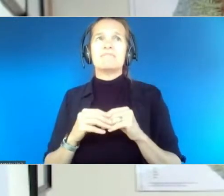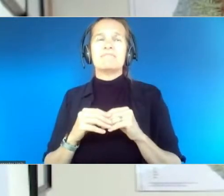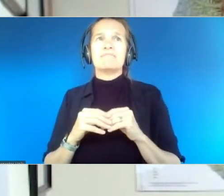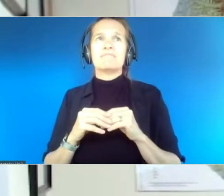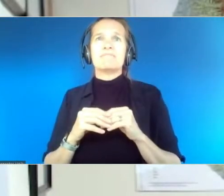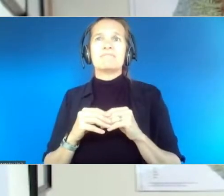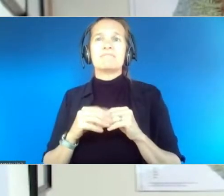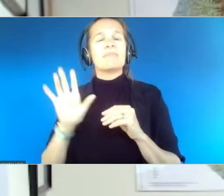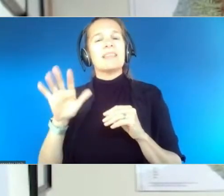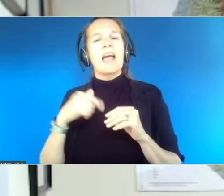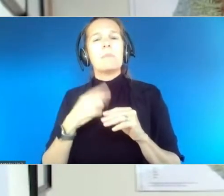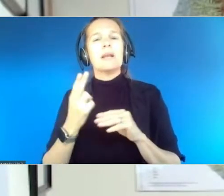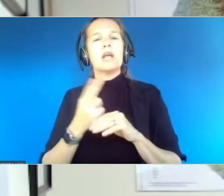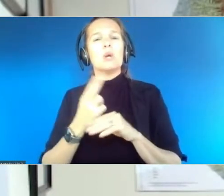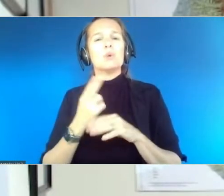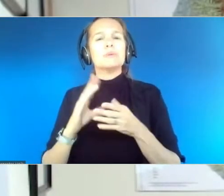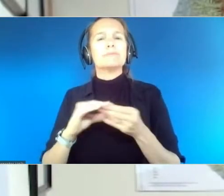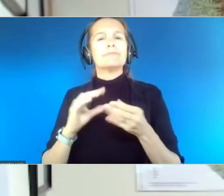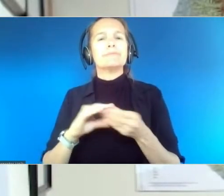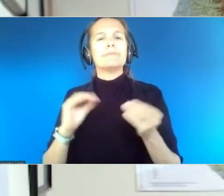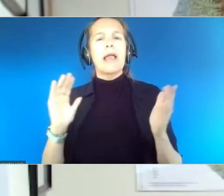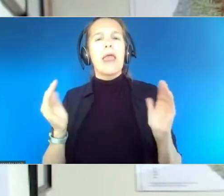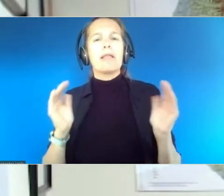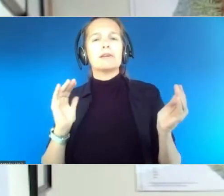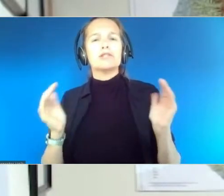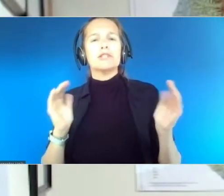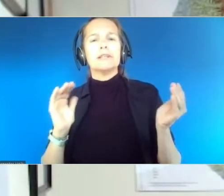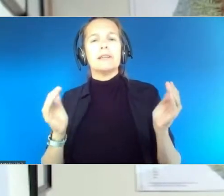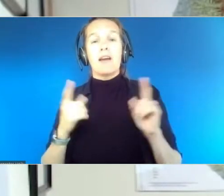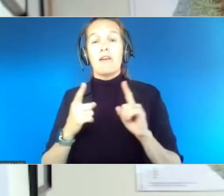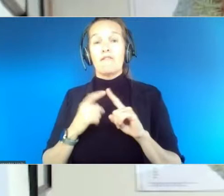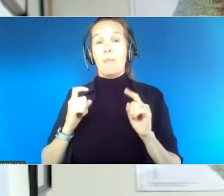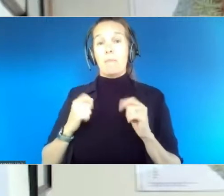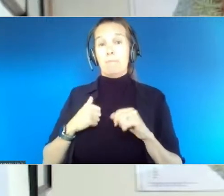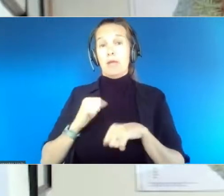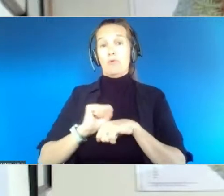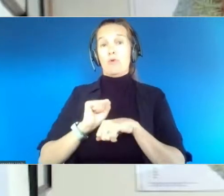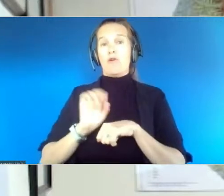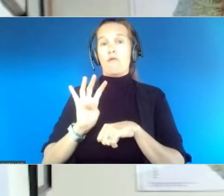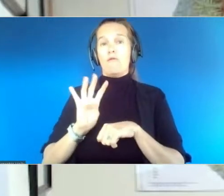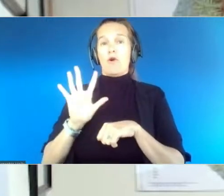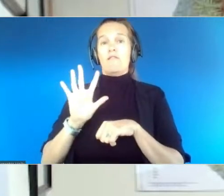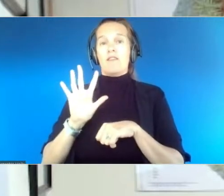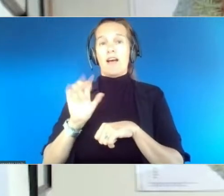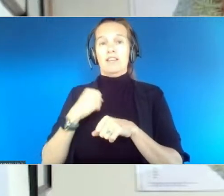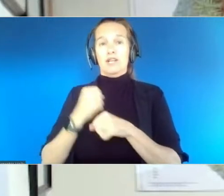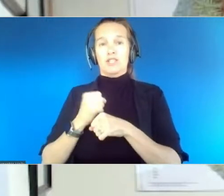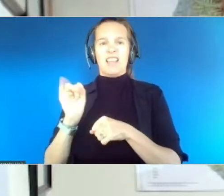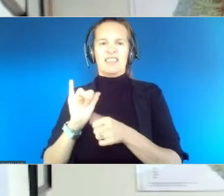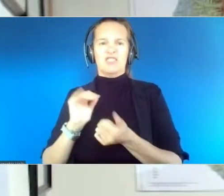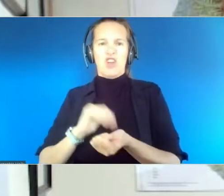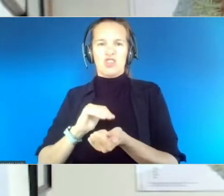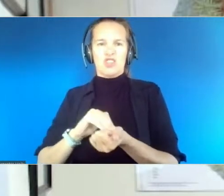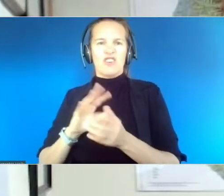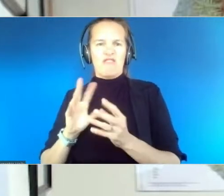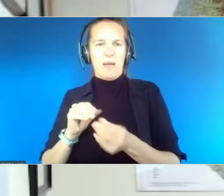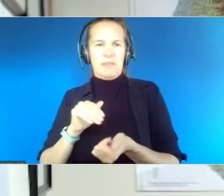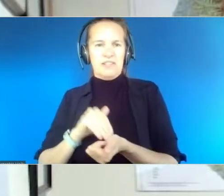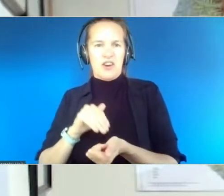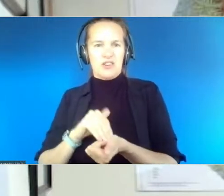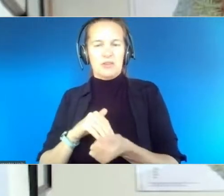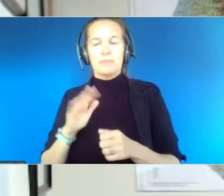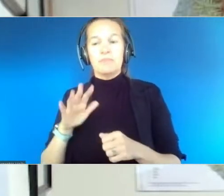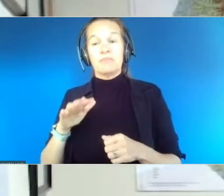I'll use an analogy from my 45-year practice as a family practitioner. You know, you can make the